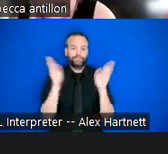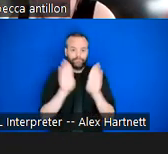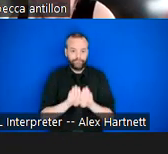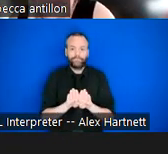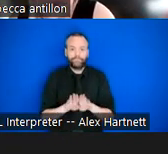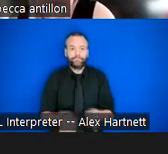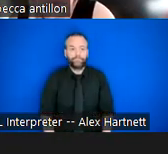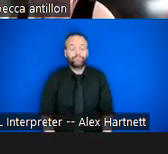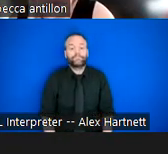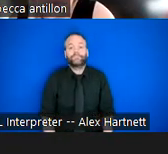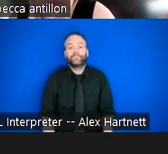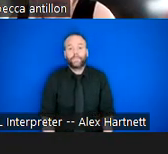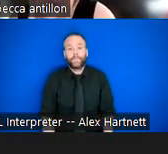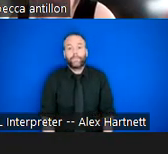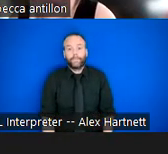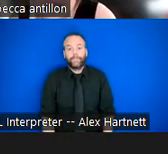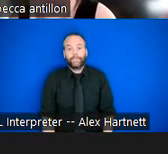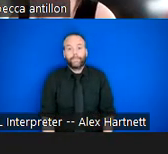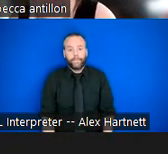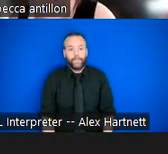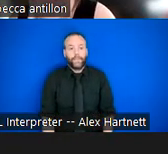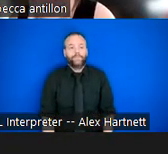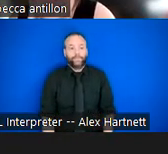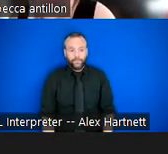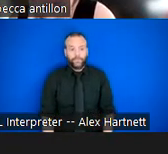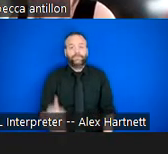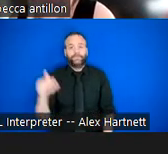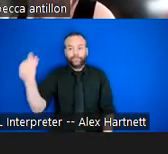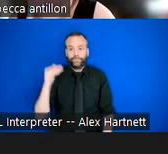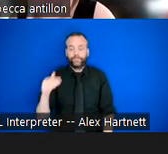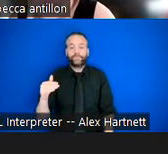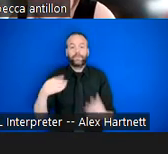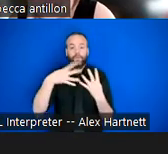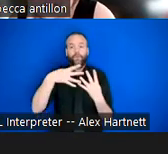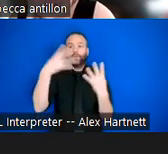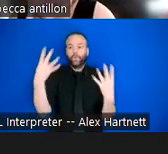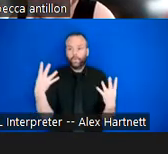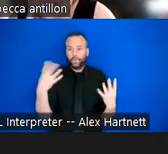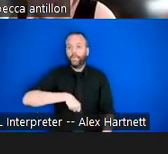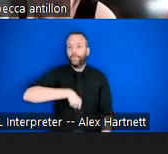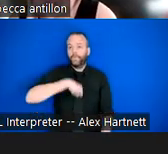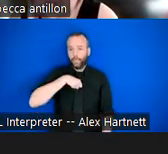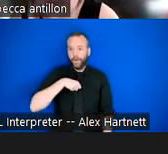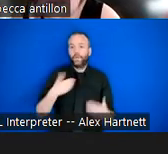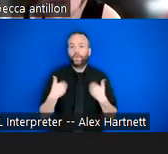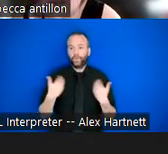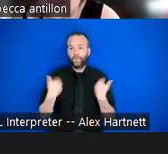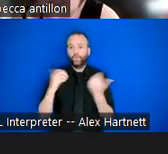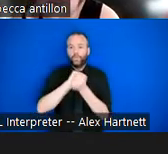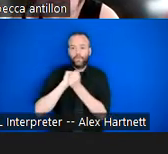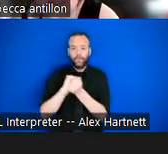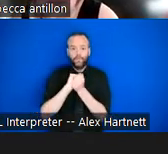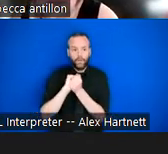Next, I'd like to share about the Rainbow Pride Youth Alliance, which is a nonprofit service organization